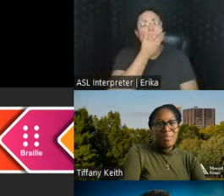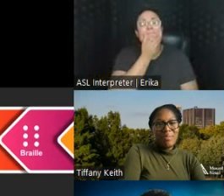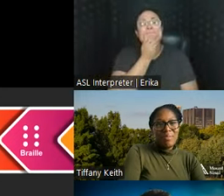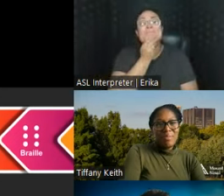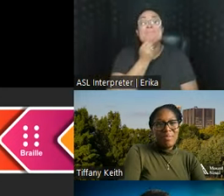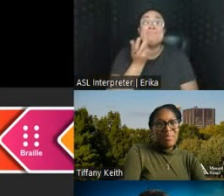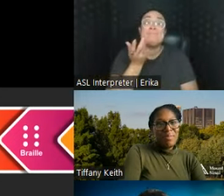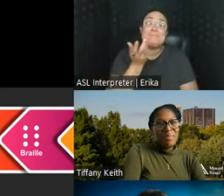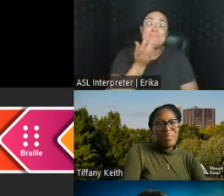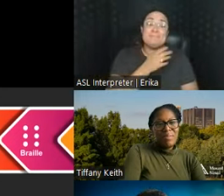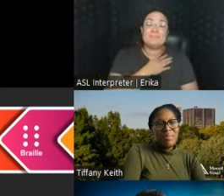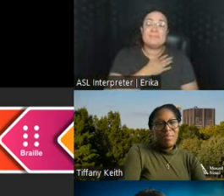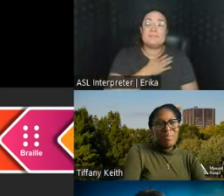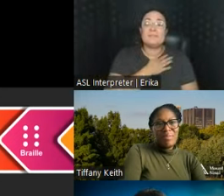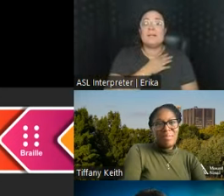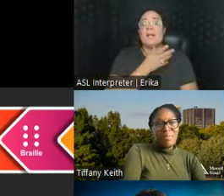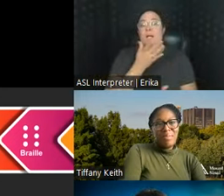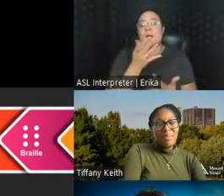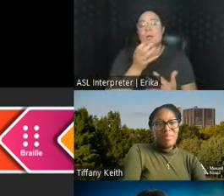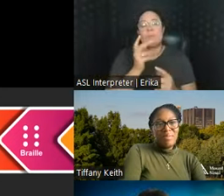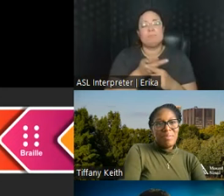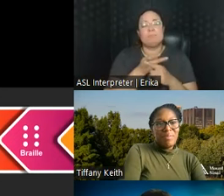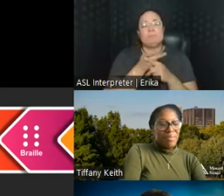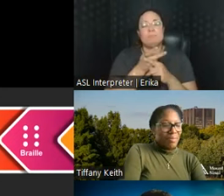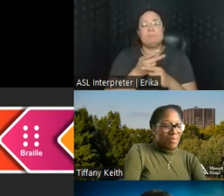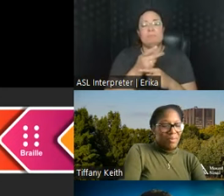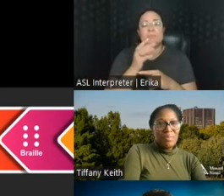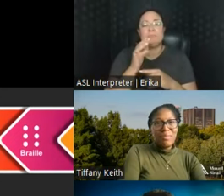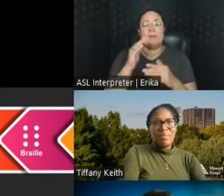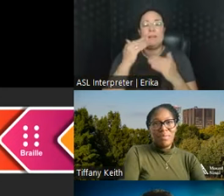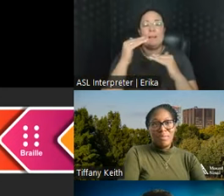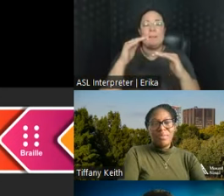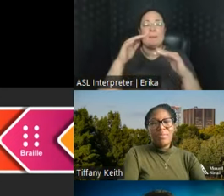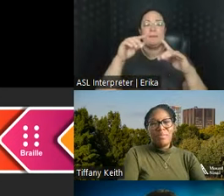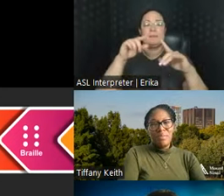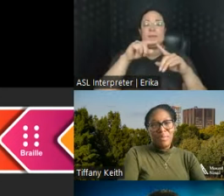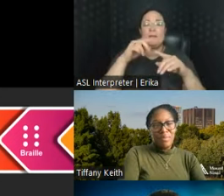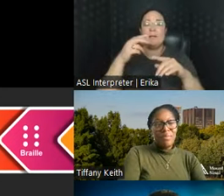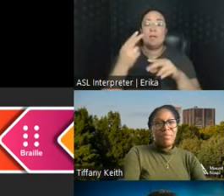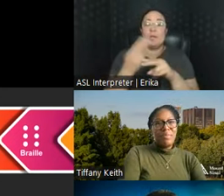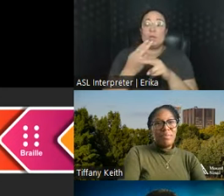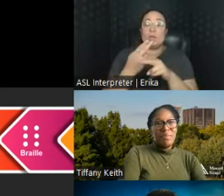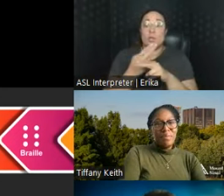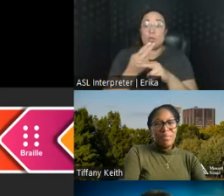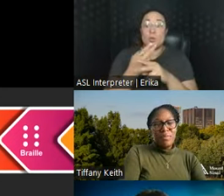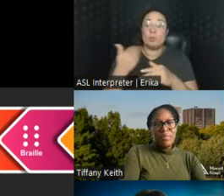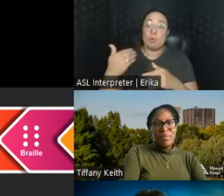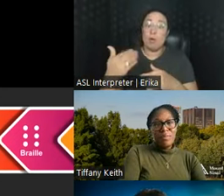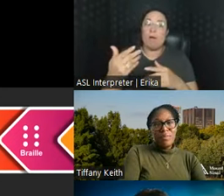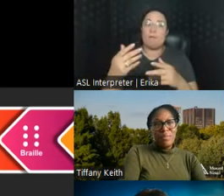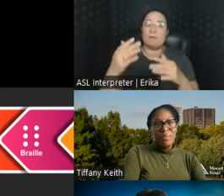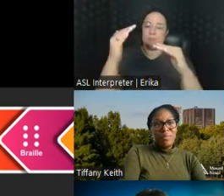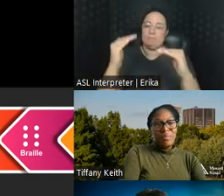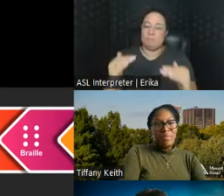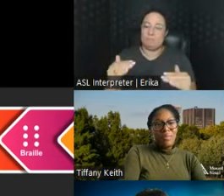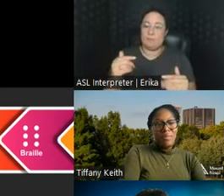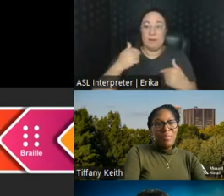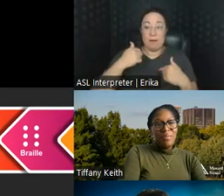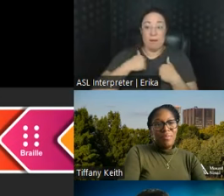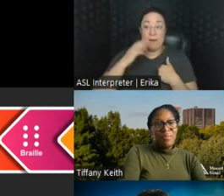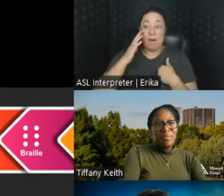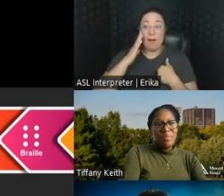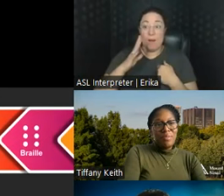And so again, you want to be aware of reach limits, keeping those often used items within reach. Am I going to load up the